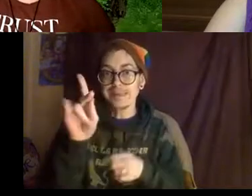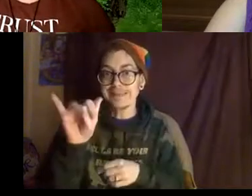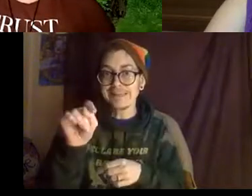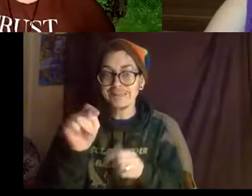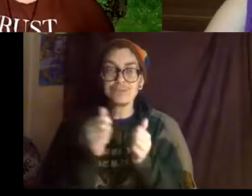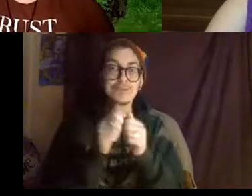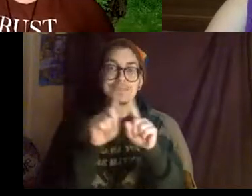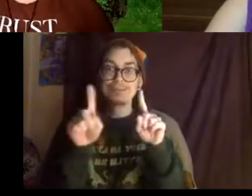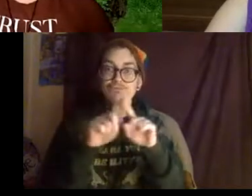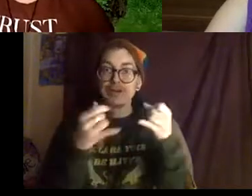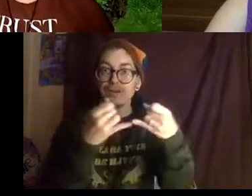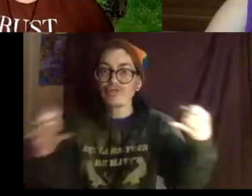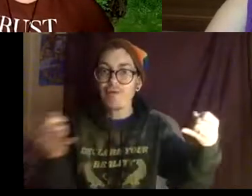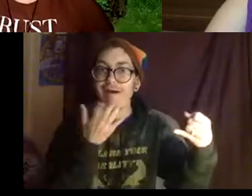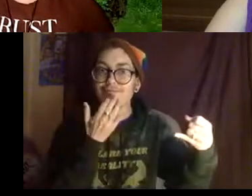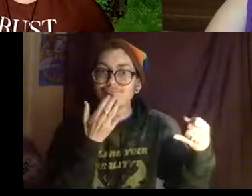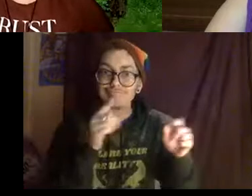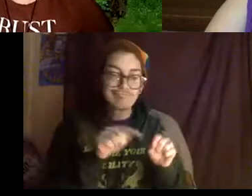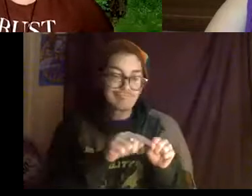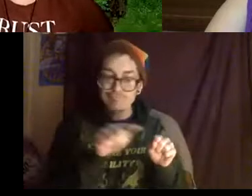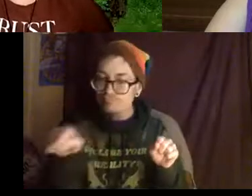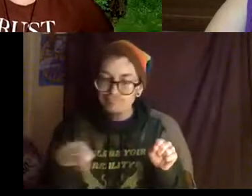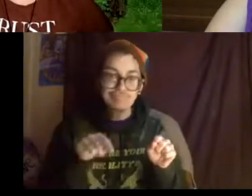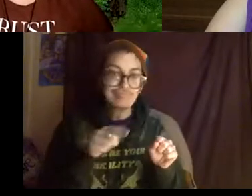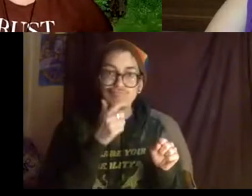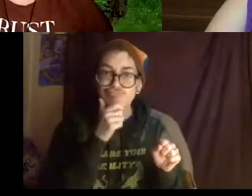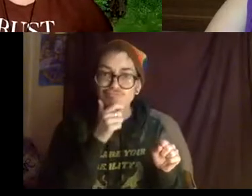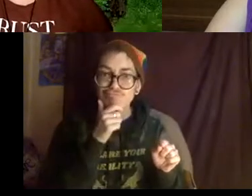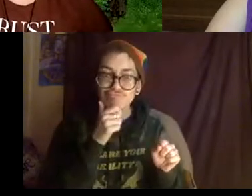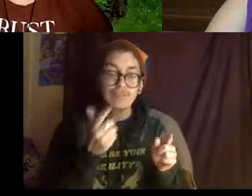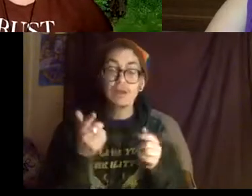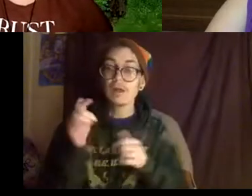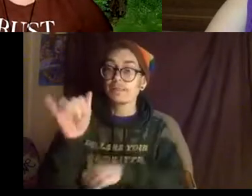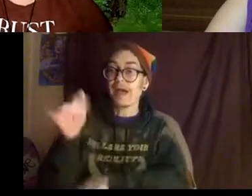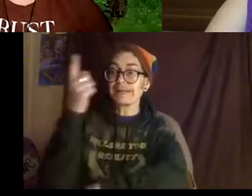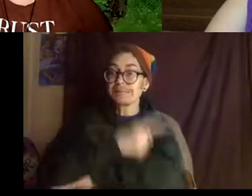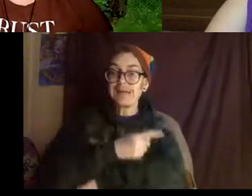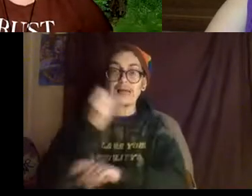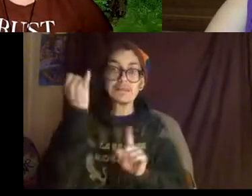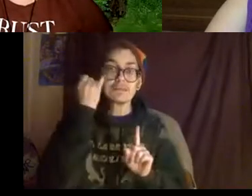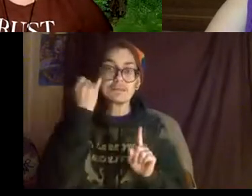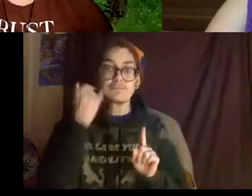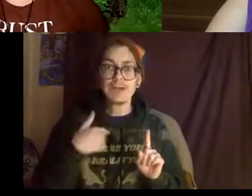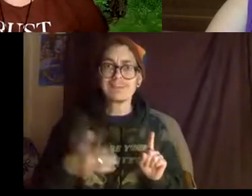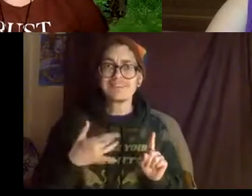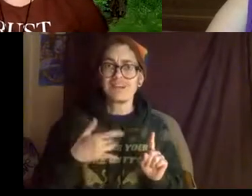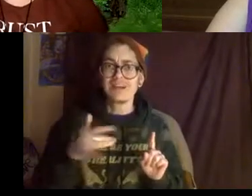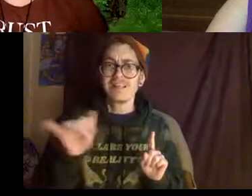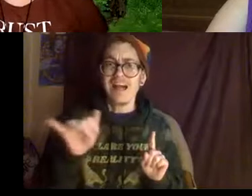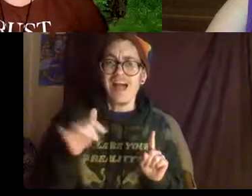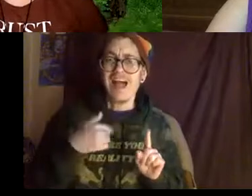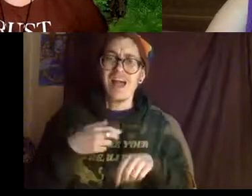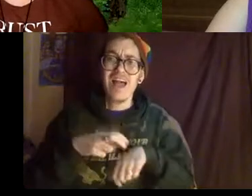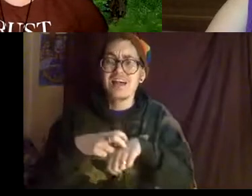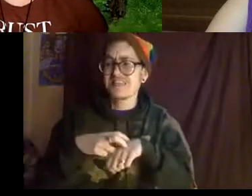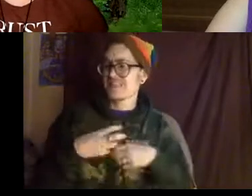I have a sewing kit with different colors of yarn or string. And I look for the one that it feels right for